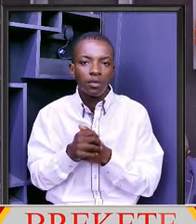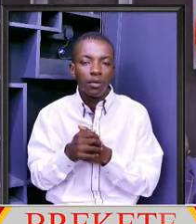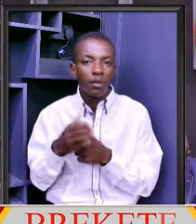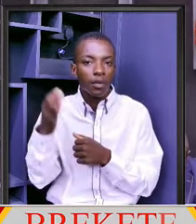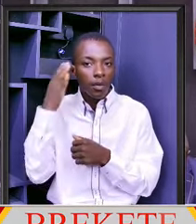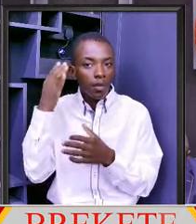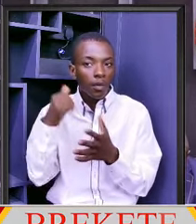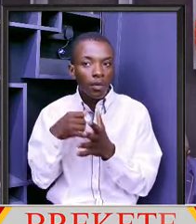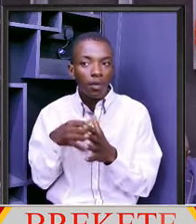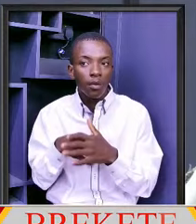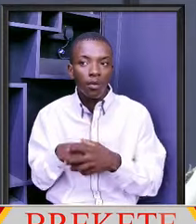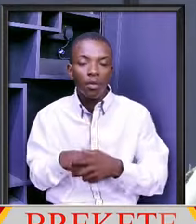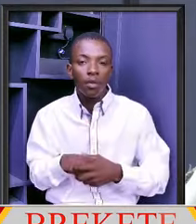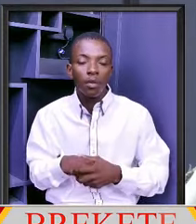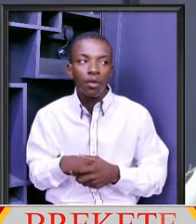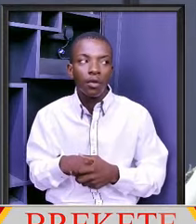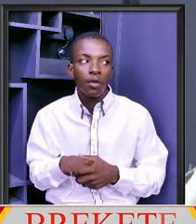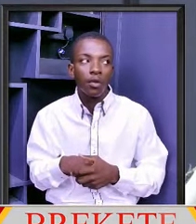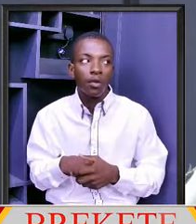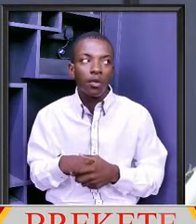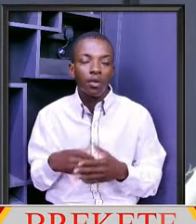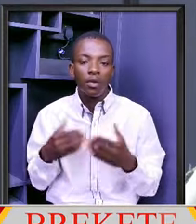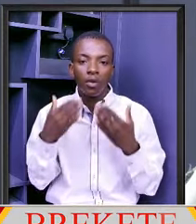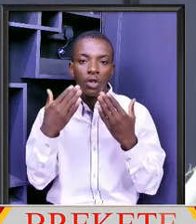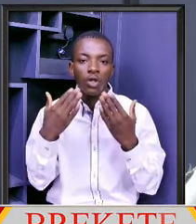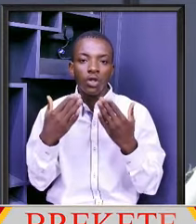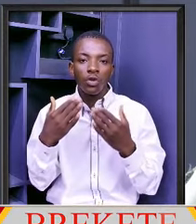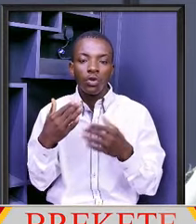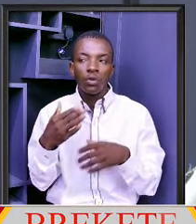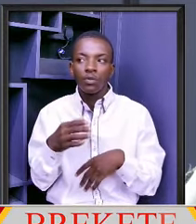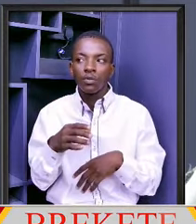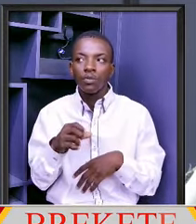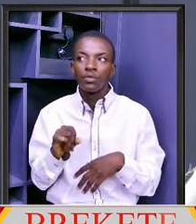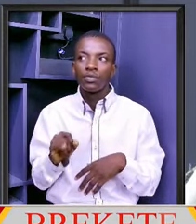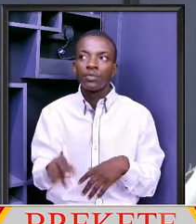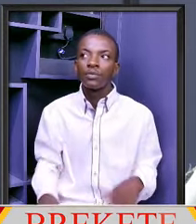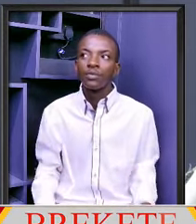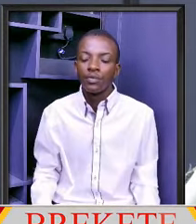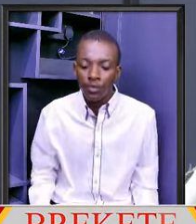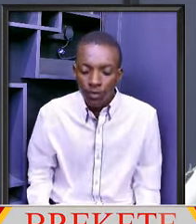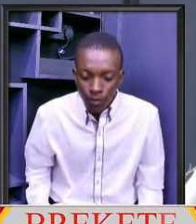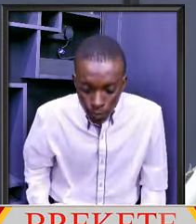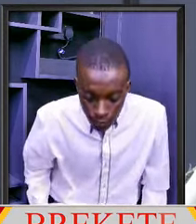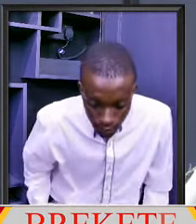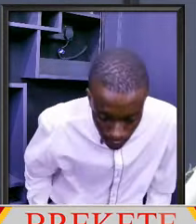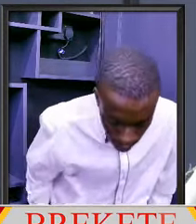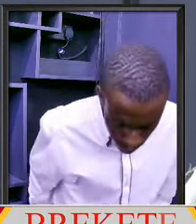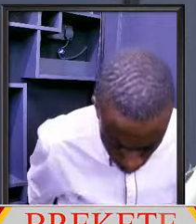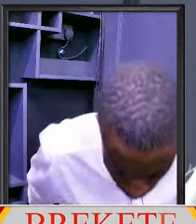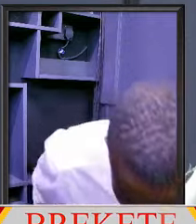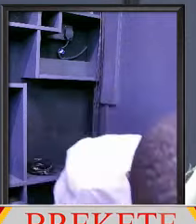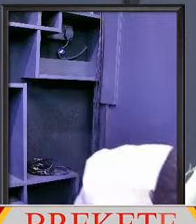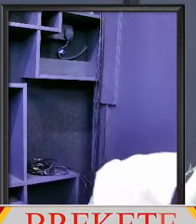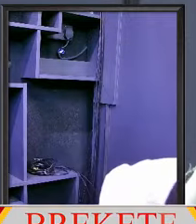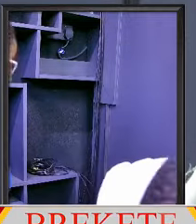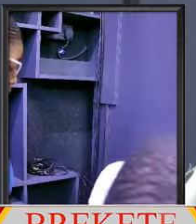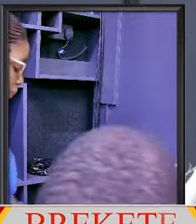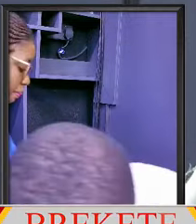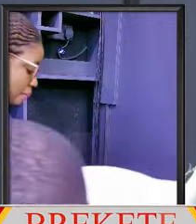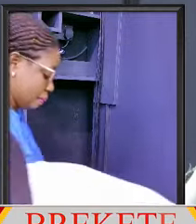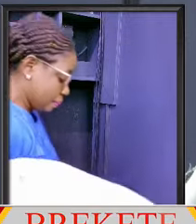Una hiara. You see, thank you very much, Israel Aremu. Thank you, sir. You